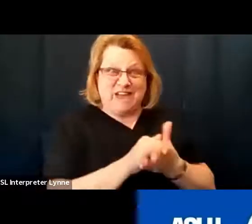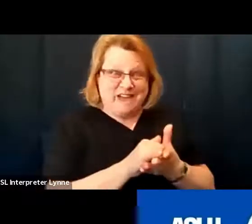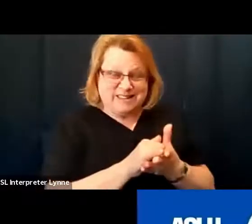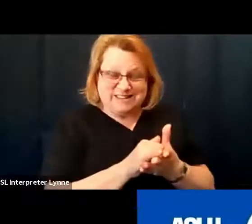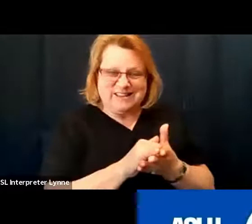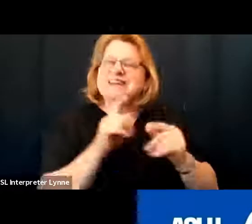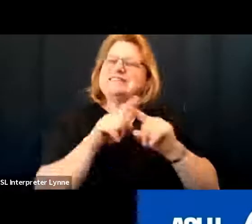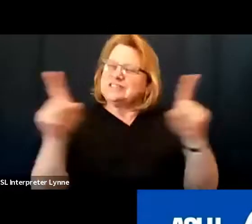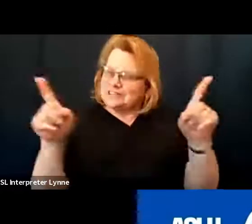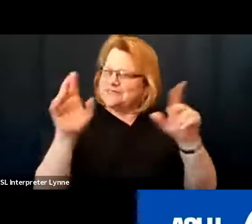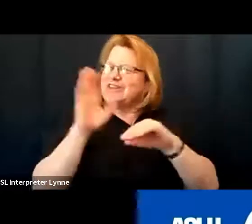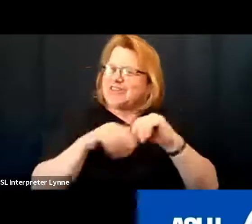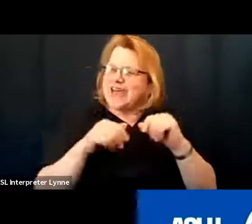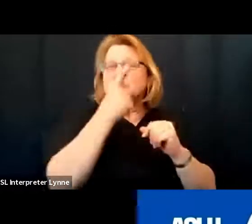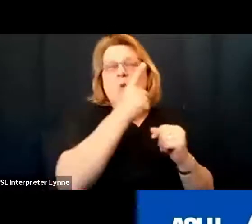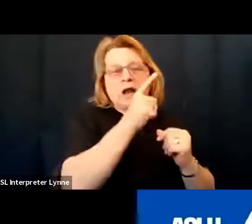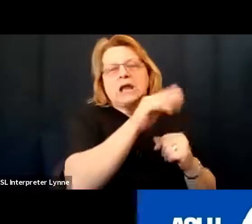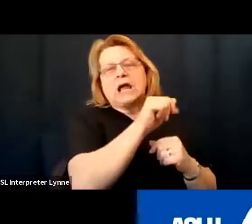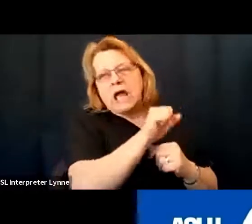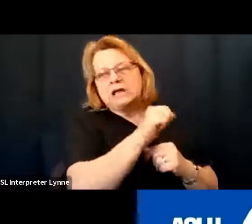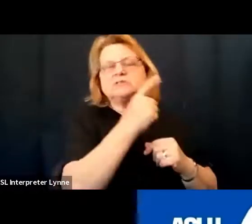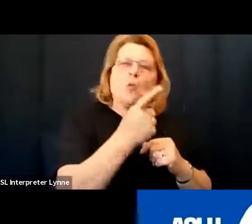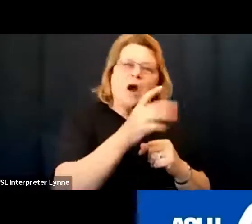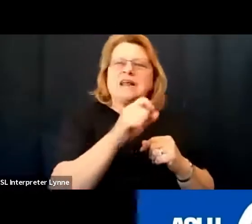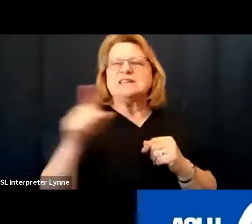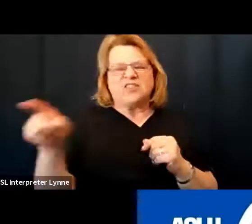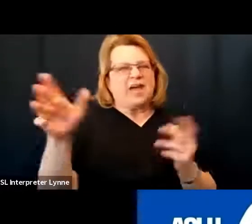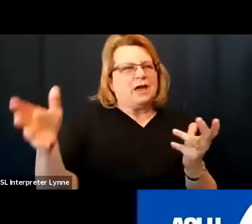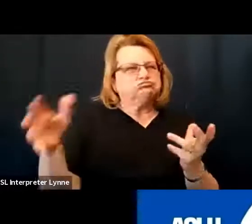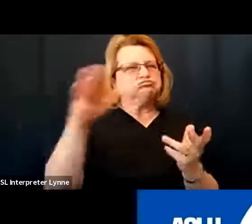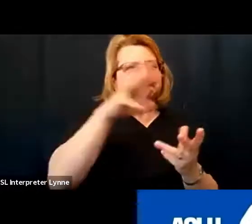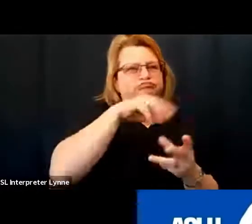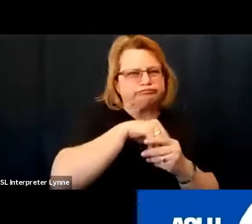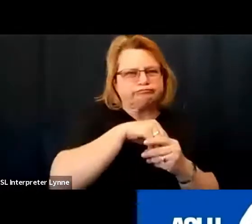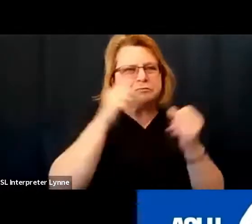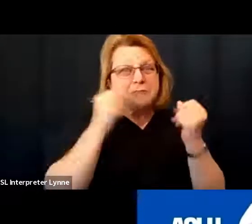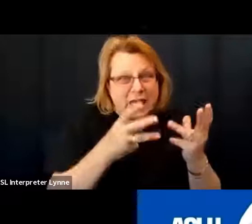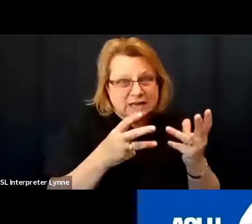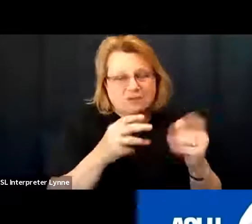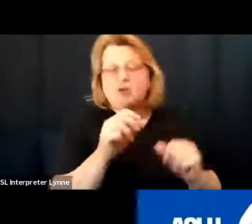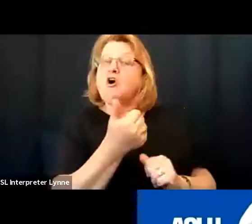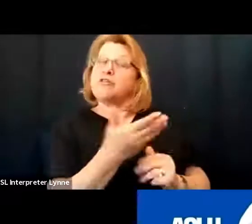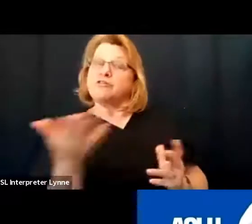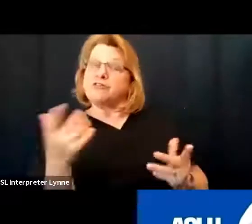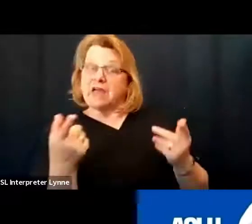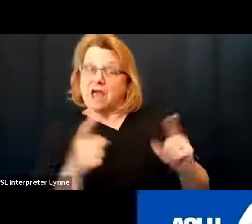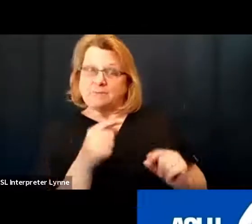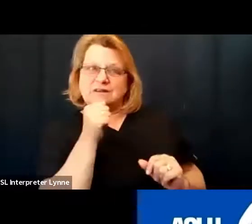individualized cases. The other thing that's happened though, which is not the good news, is